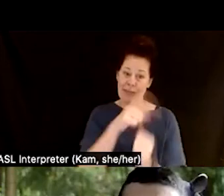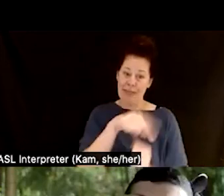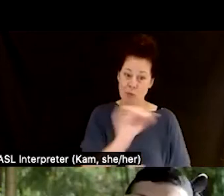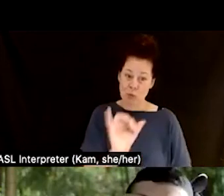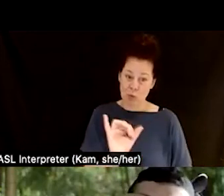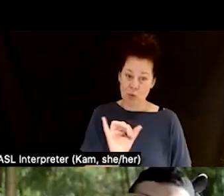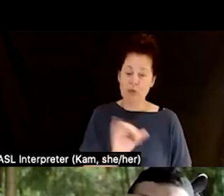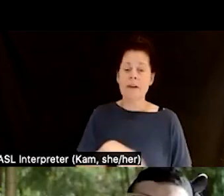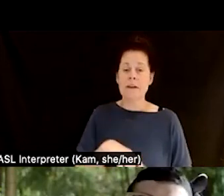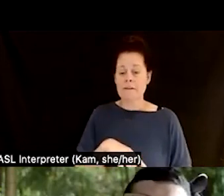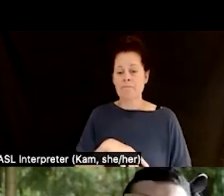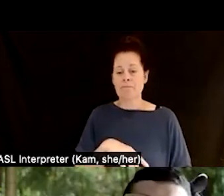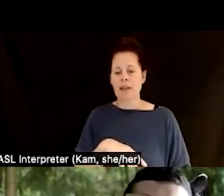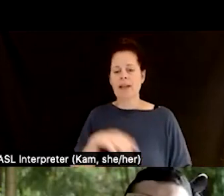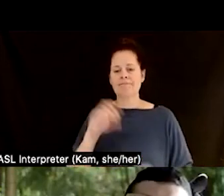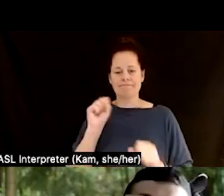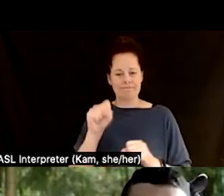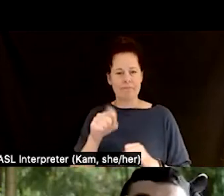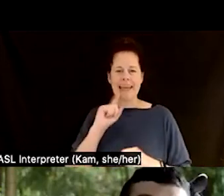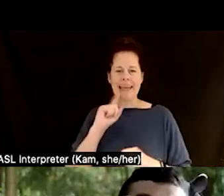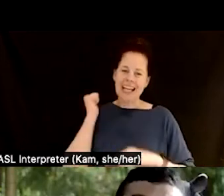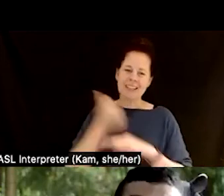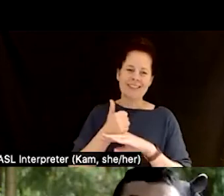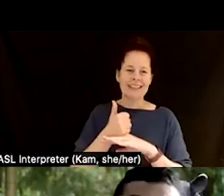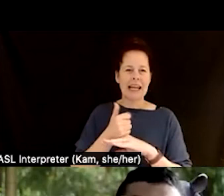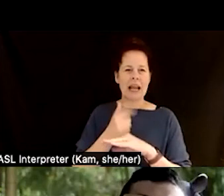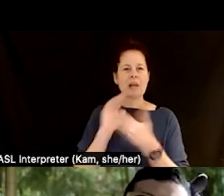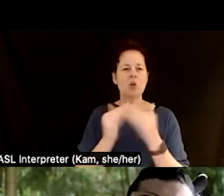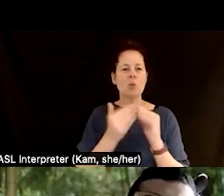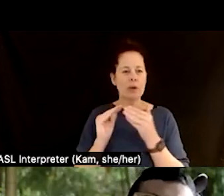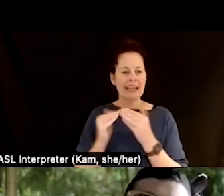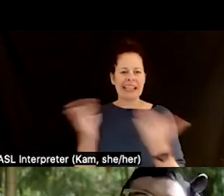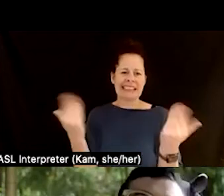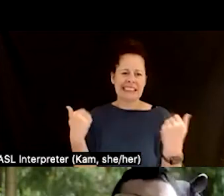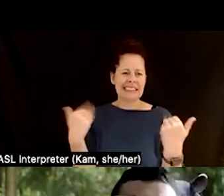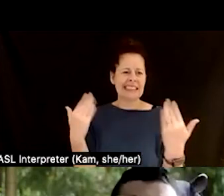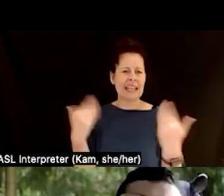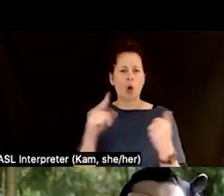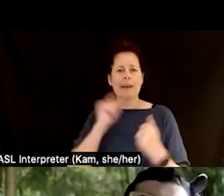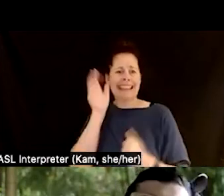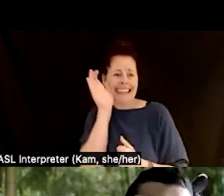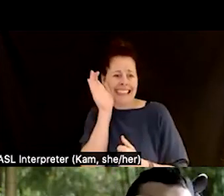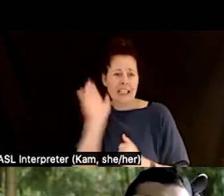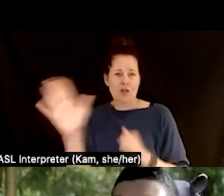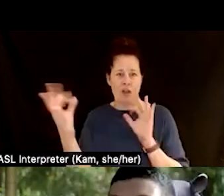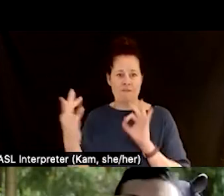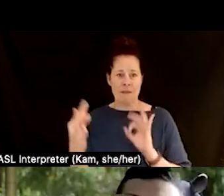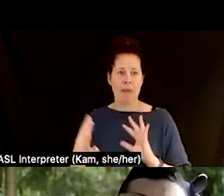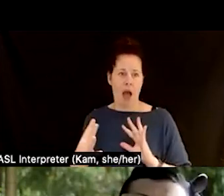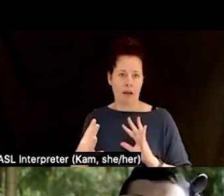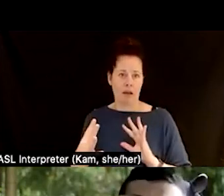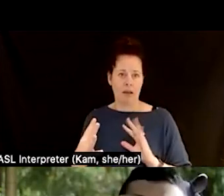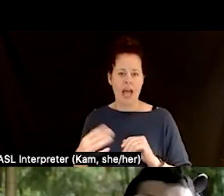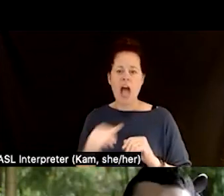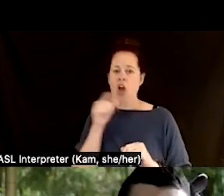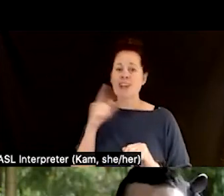yeah, creating that community and then really listening to their feedback. You want to look at a collaborative model, not just be like, hey, this is what we're